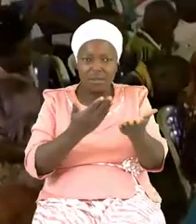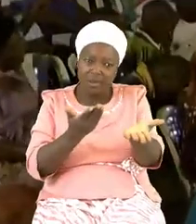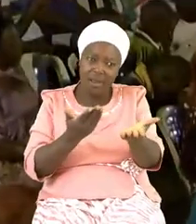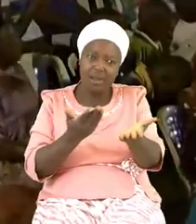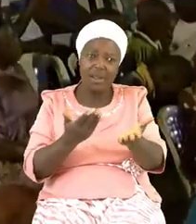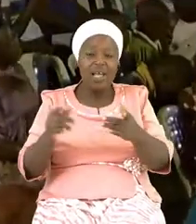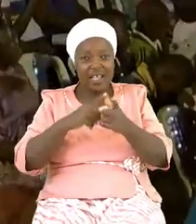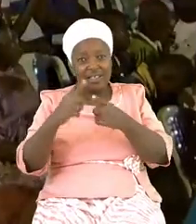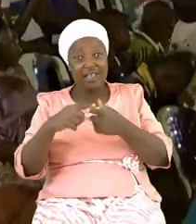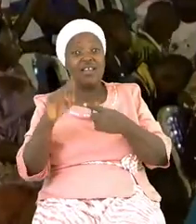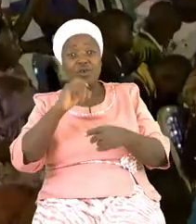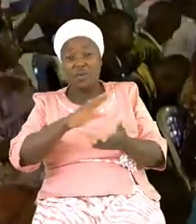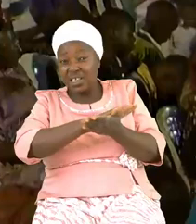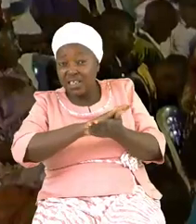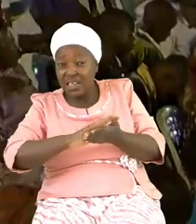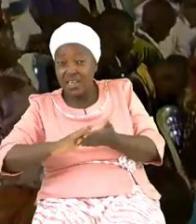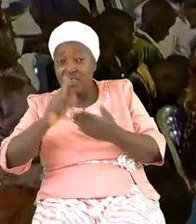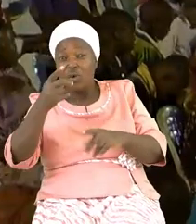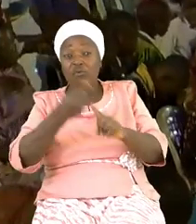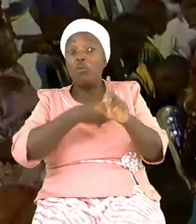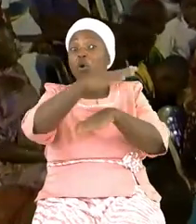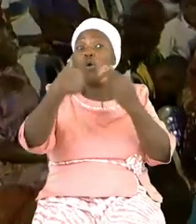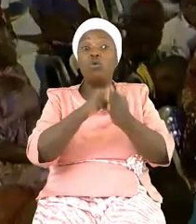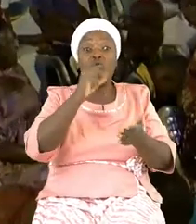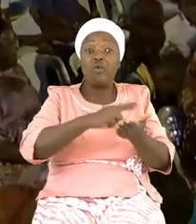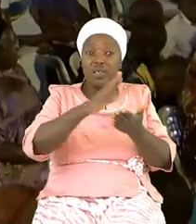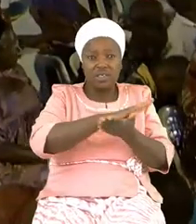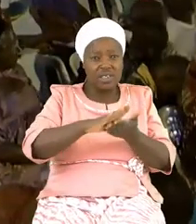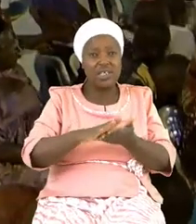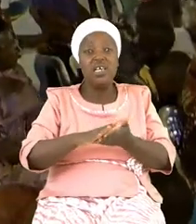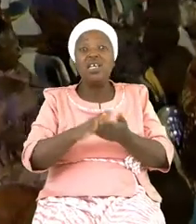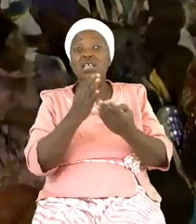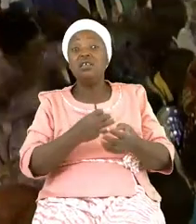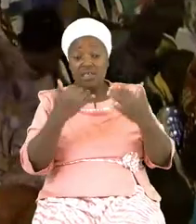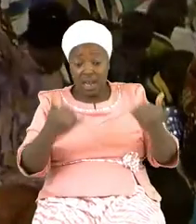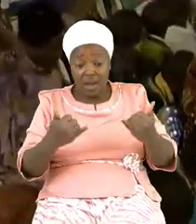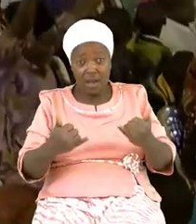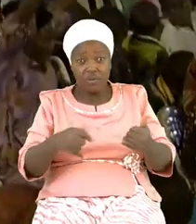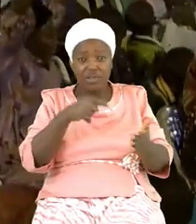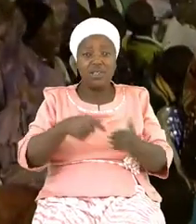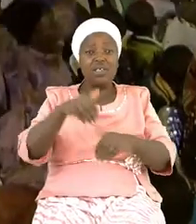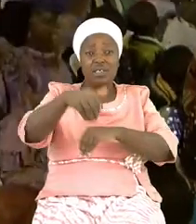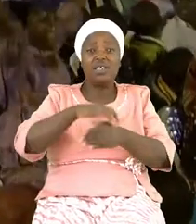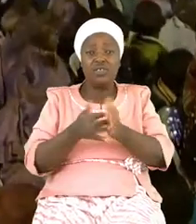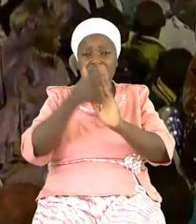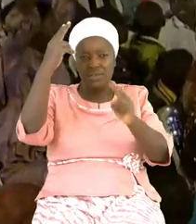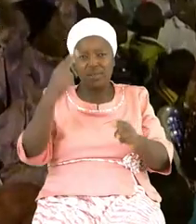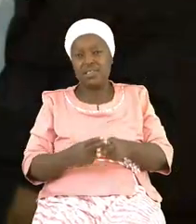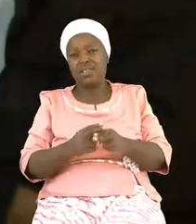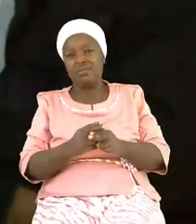will cleanse you from all unrighteousness. Even tonight, in Jesus'